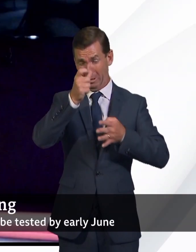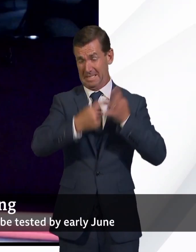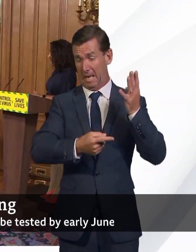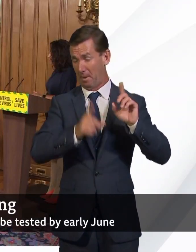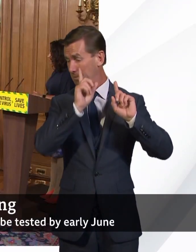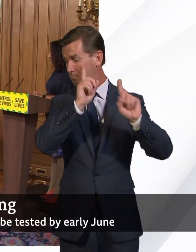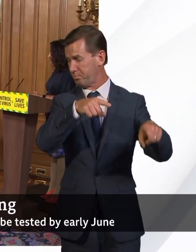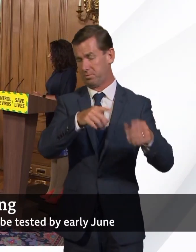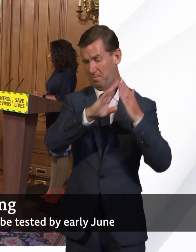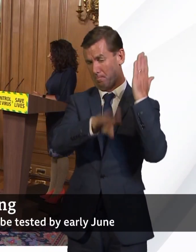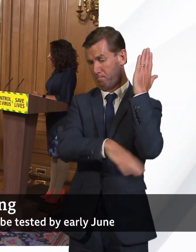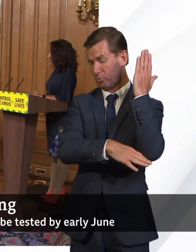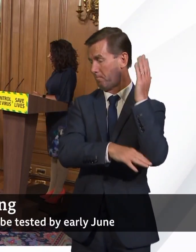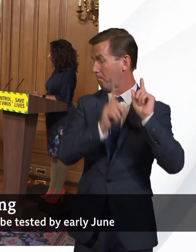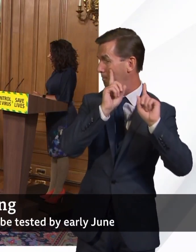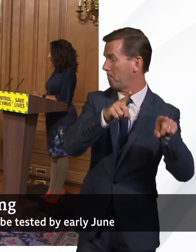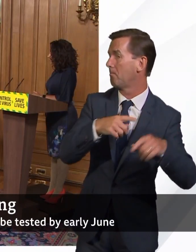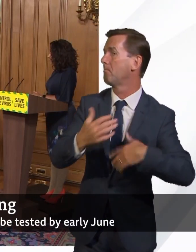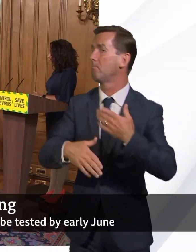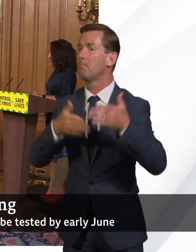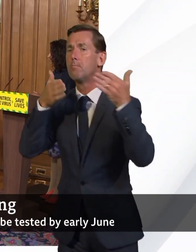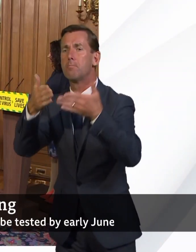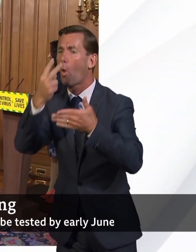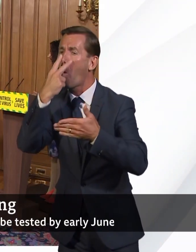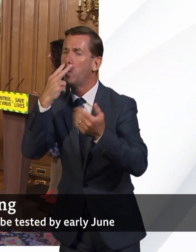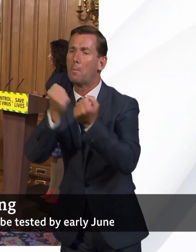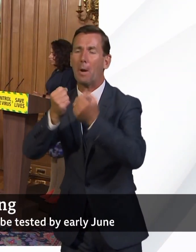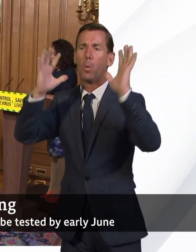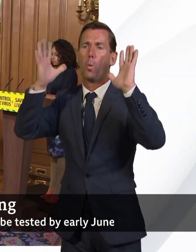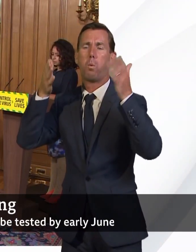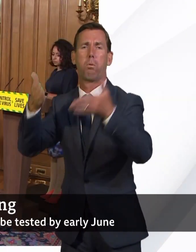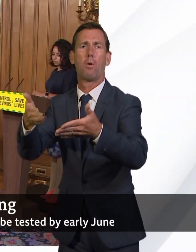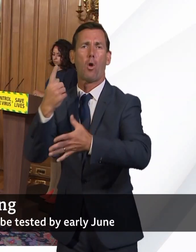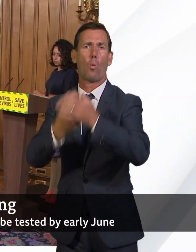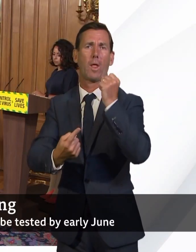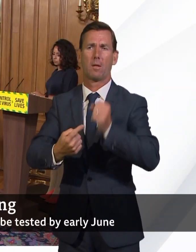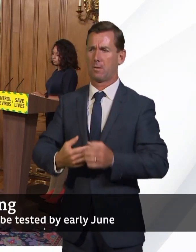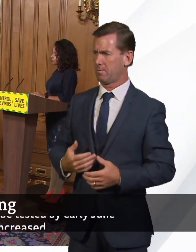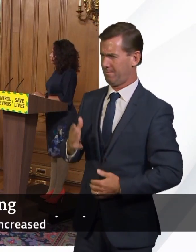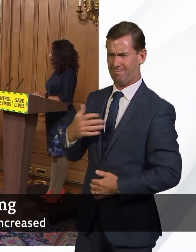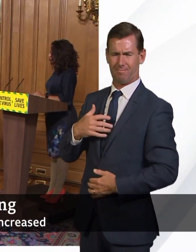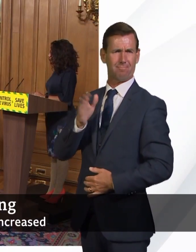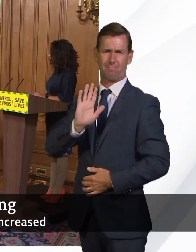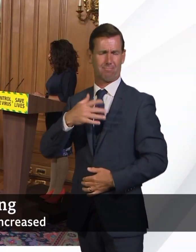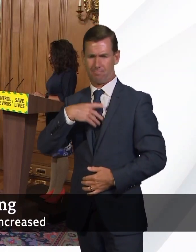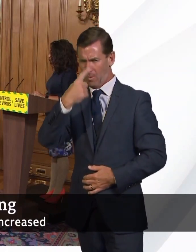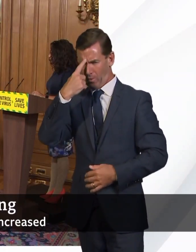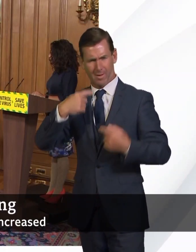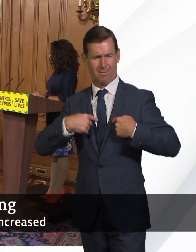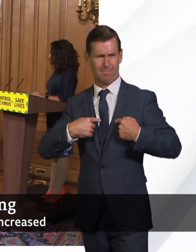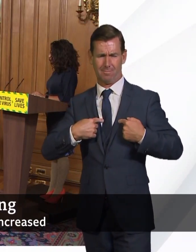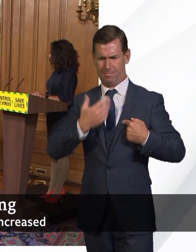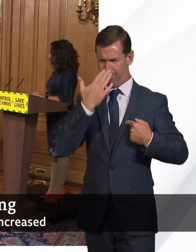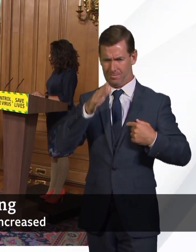queue? No, I don't think that's the case, because we've been,